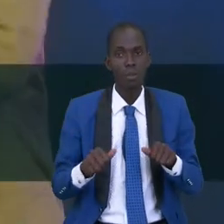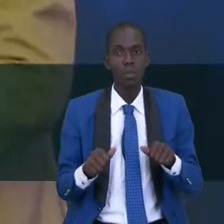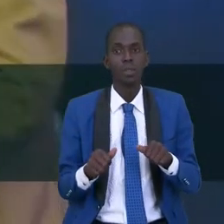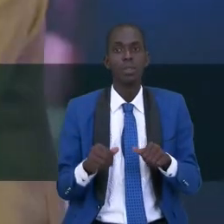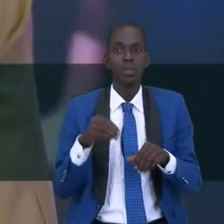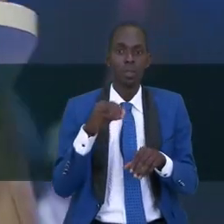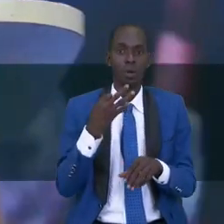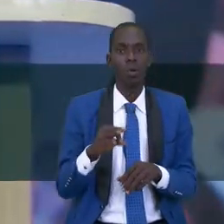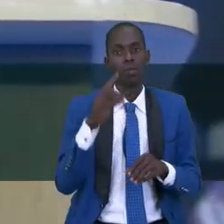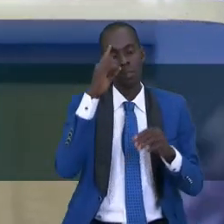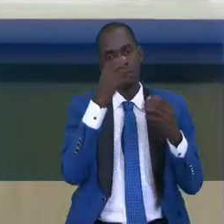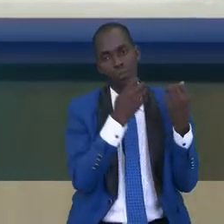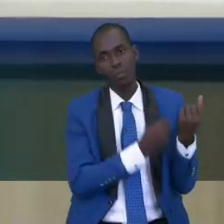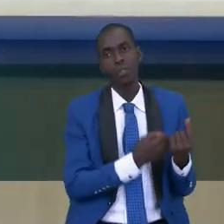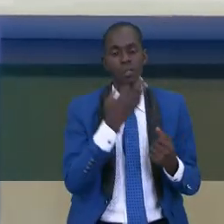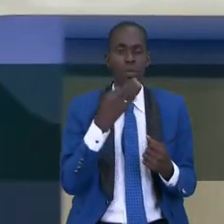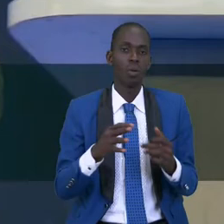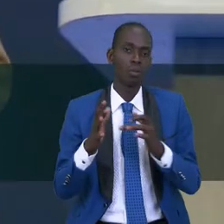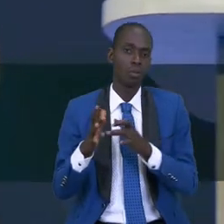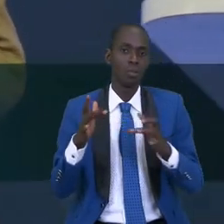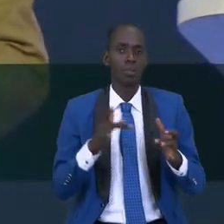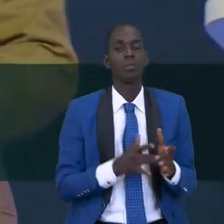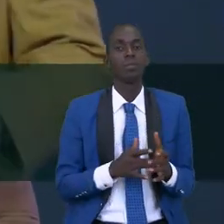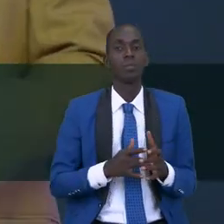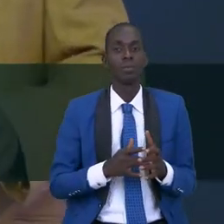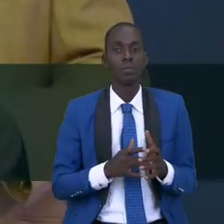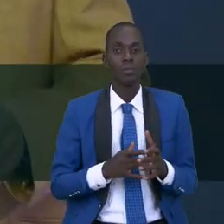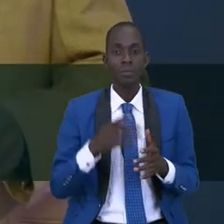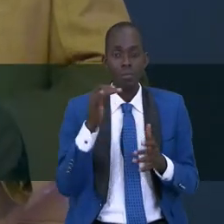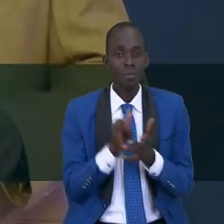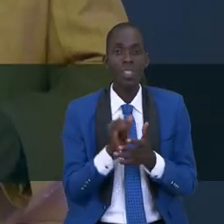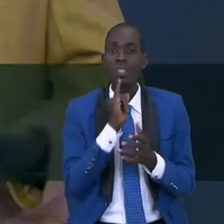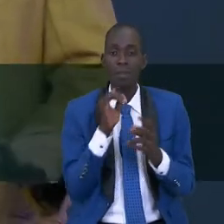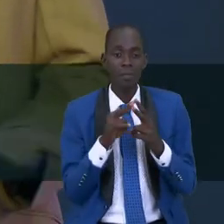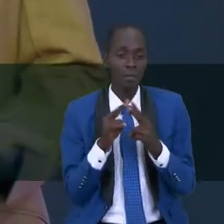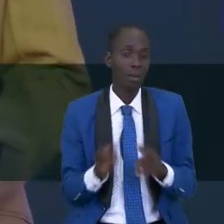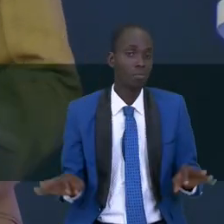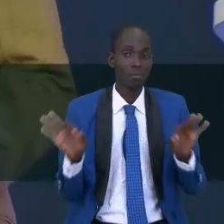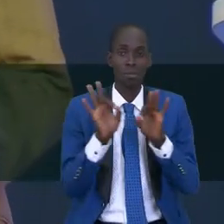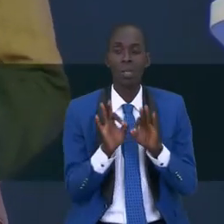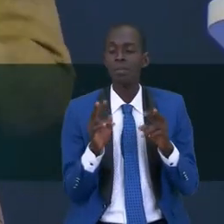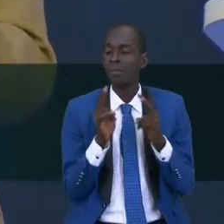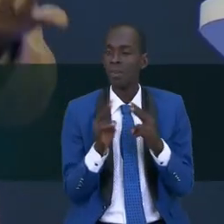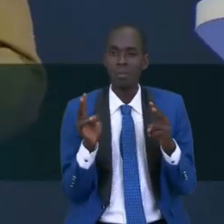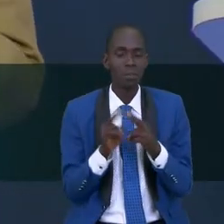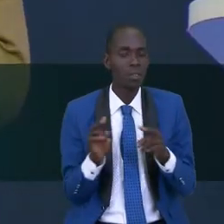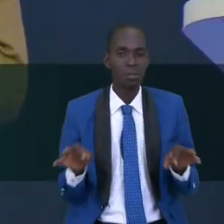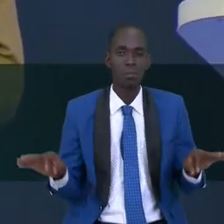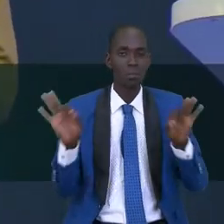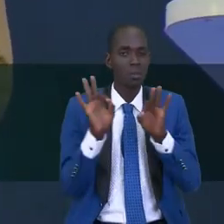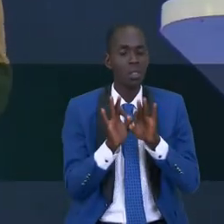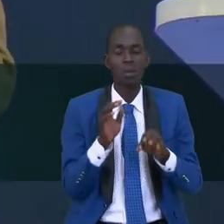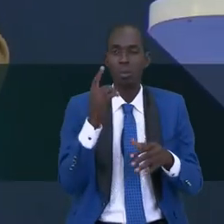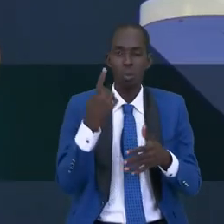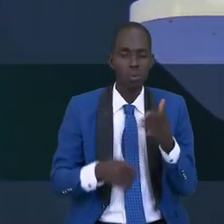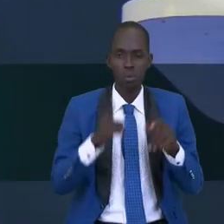Jesus. Fundamental. That is very important. very essential, indispensable in